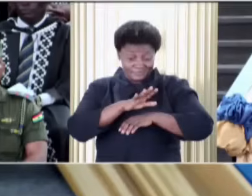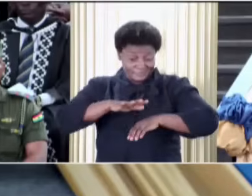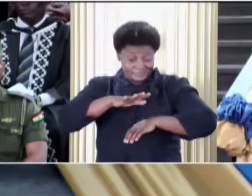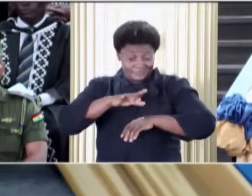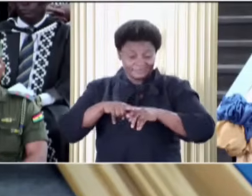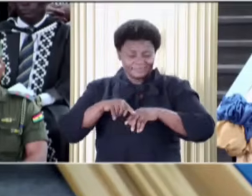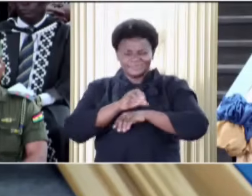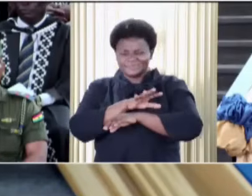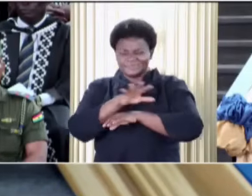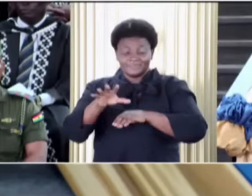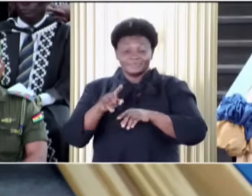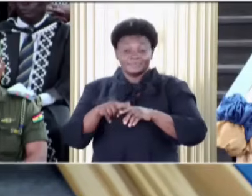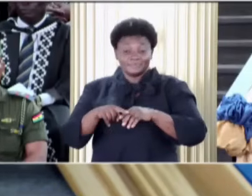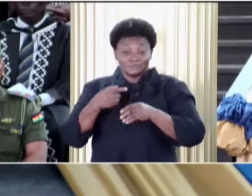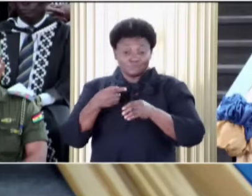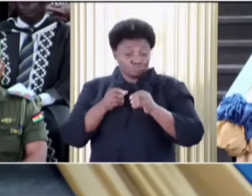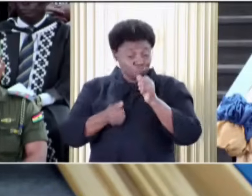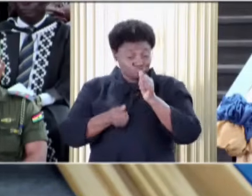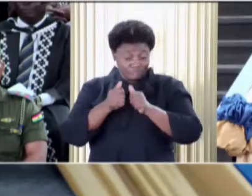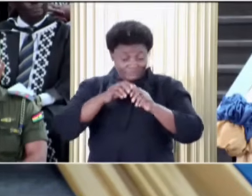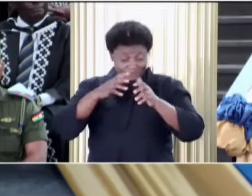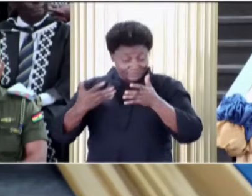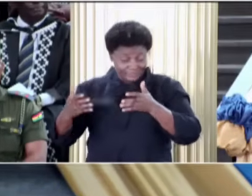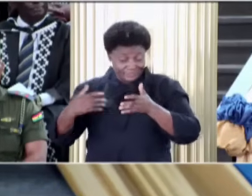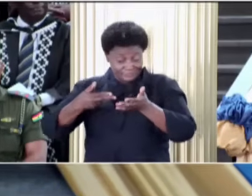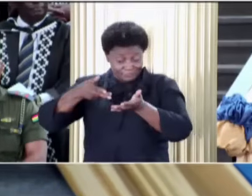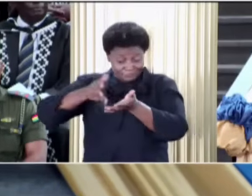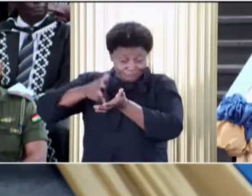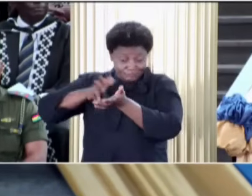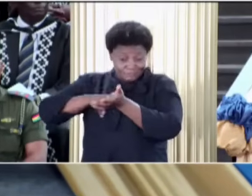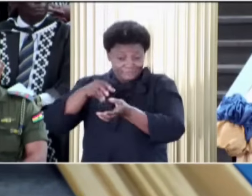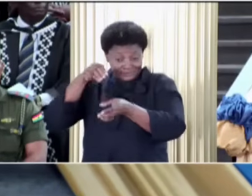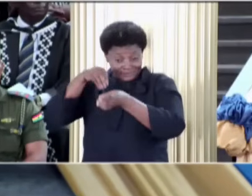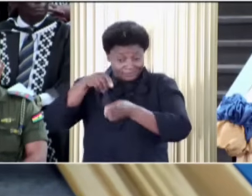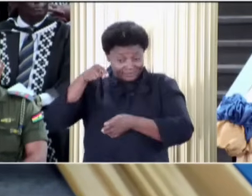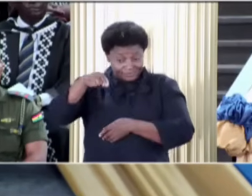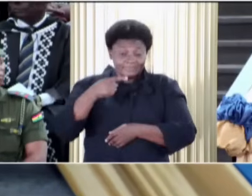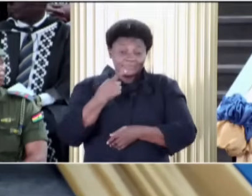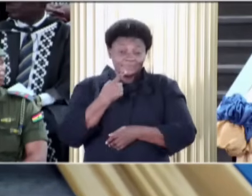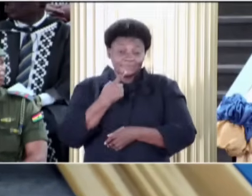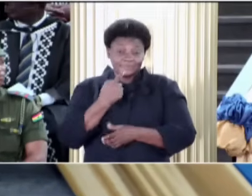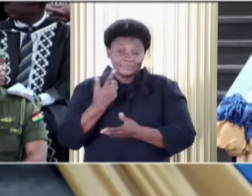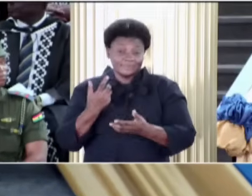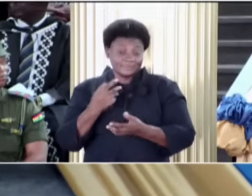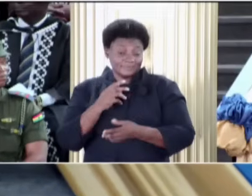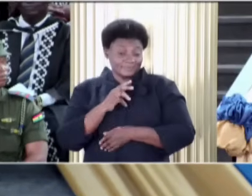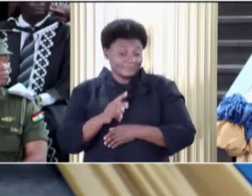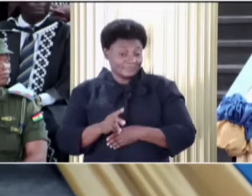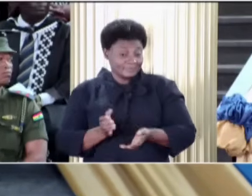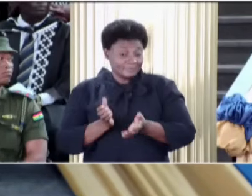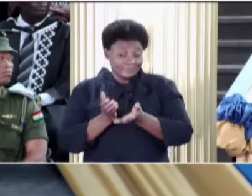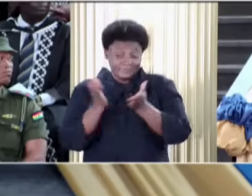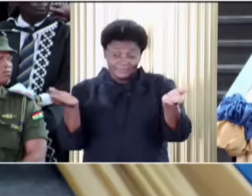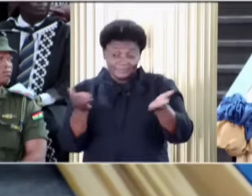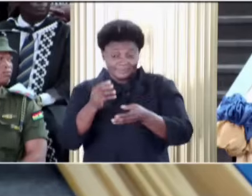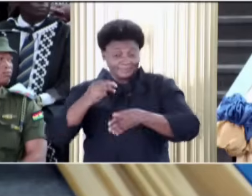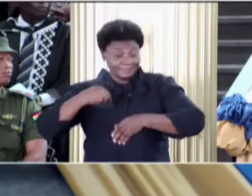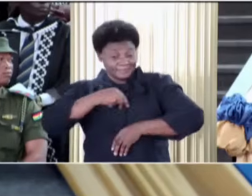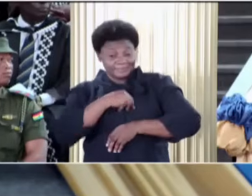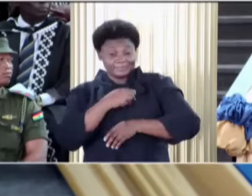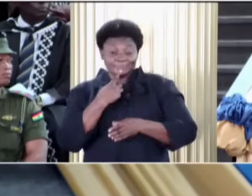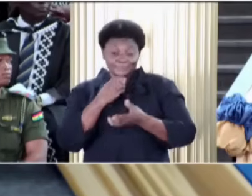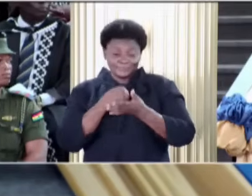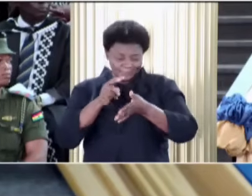has been documented in the brochure that you have, and I invite members to read the full profile in the